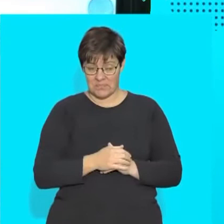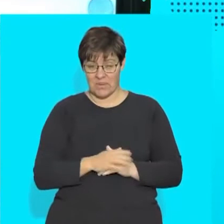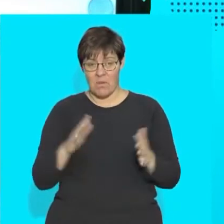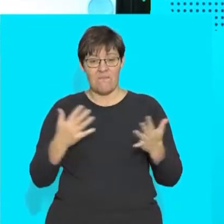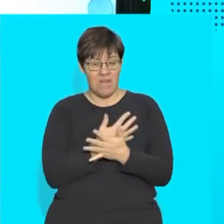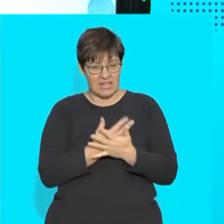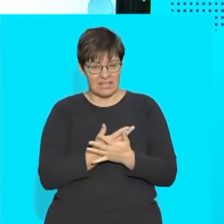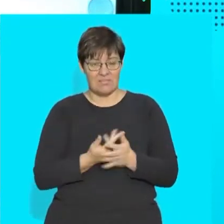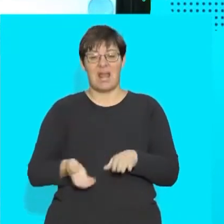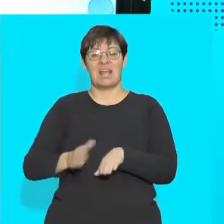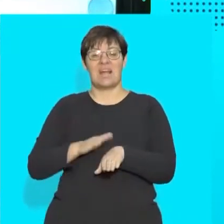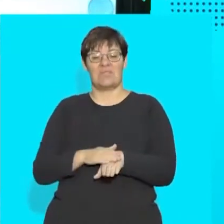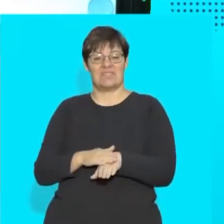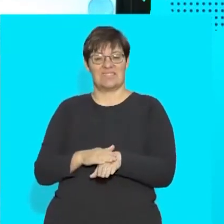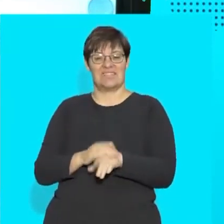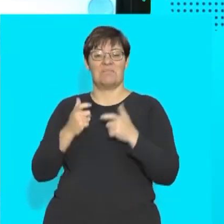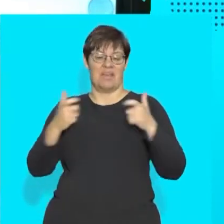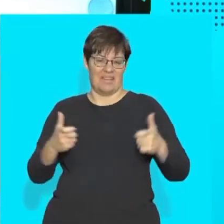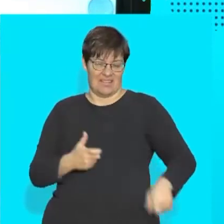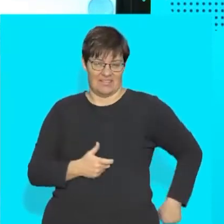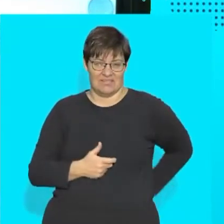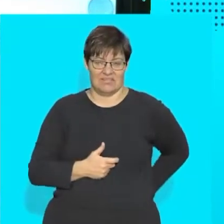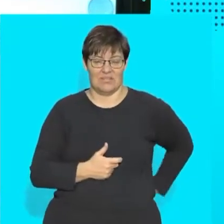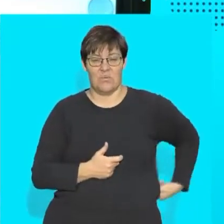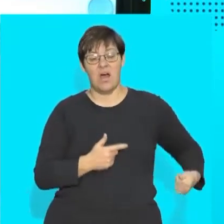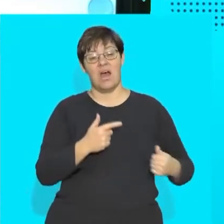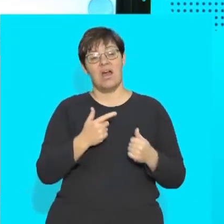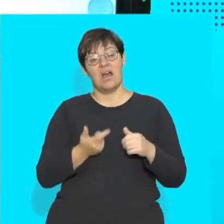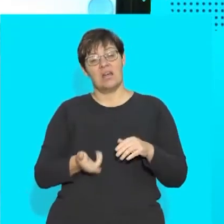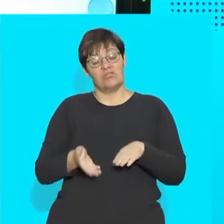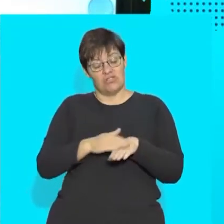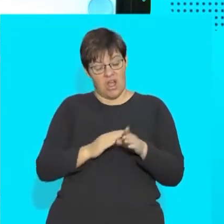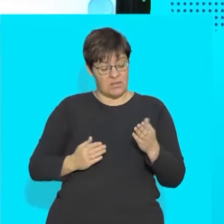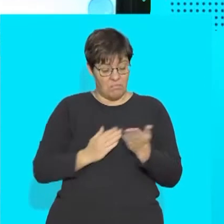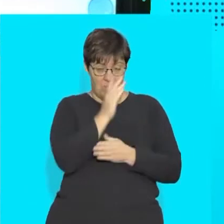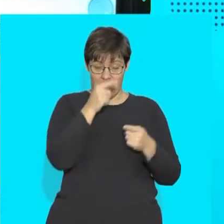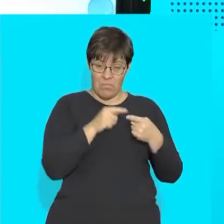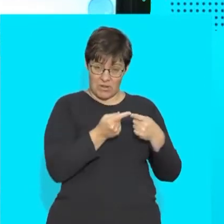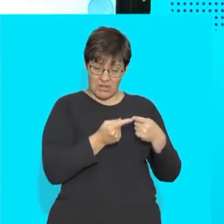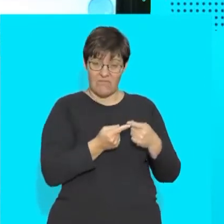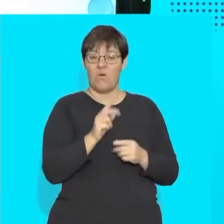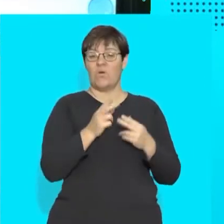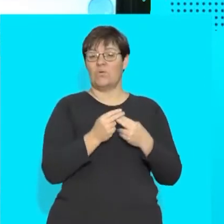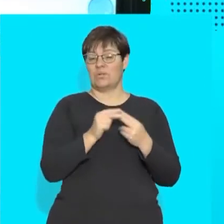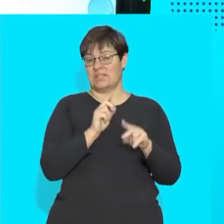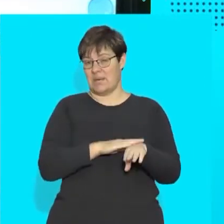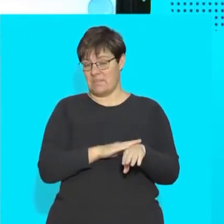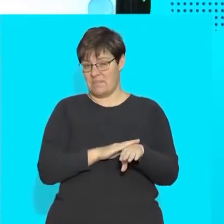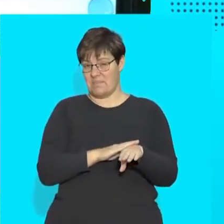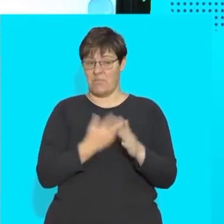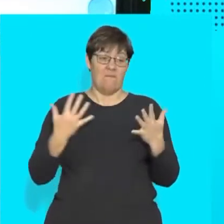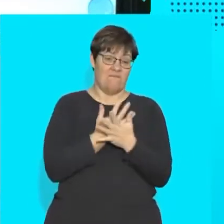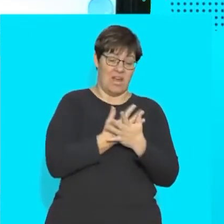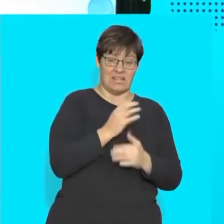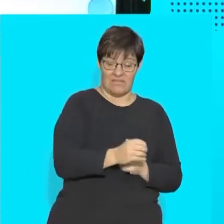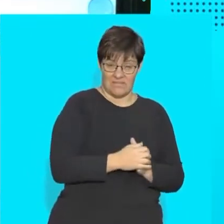move, the bigger the current, because the current is charge passing a point per unit time. If they're